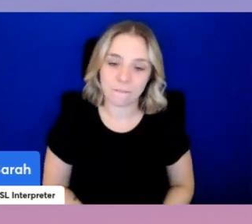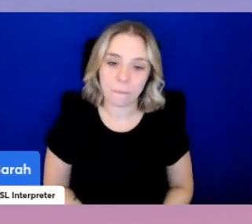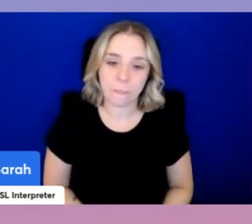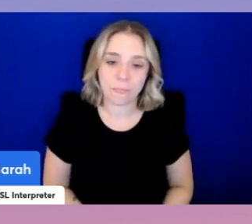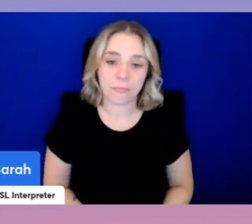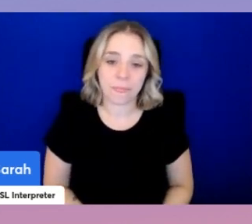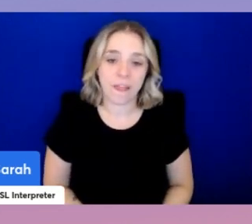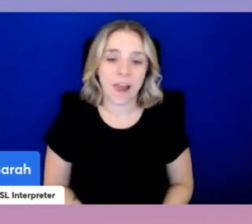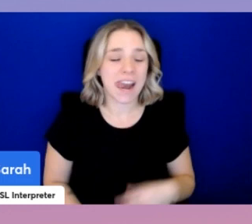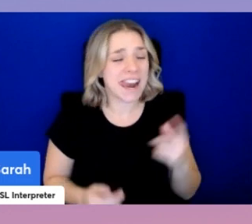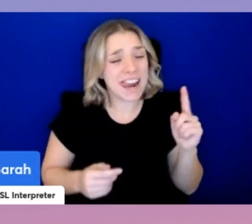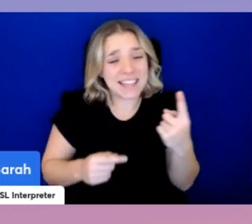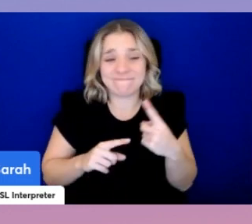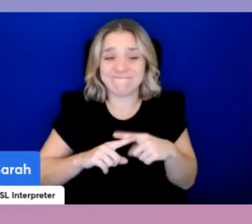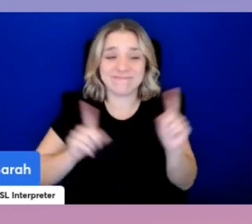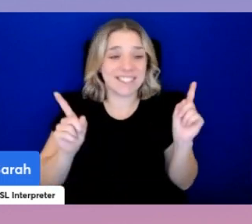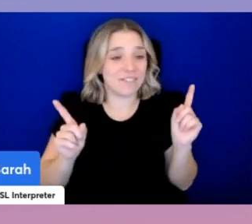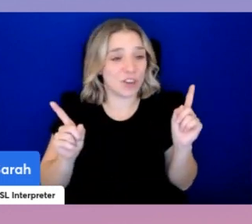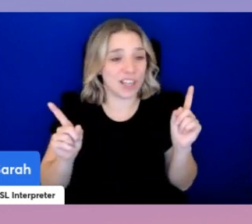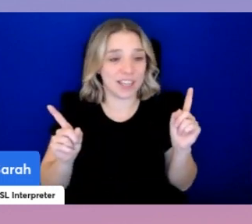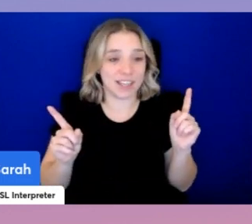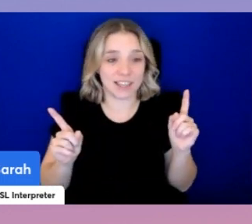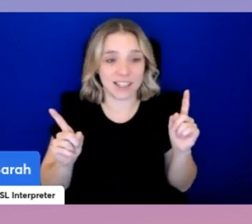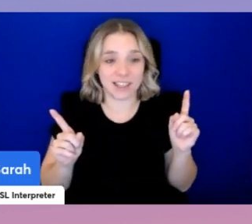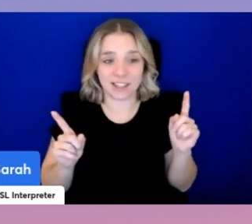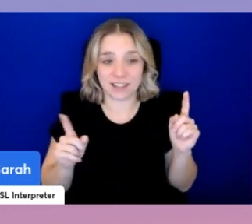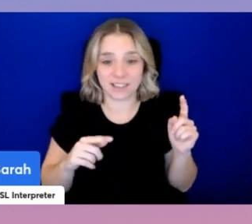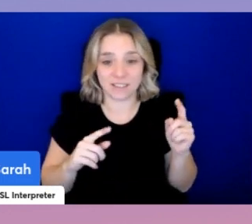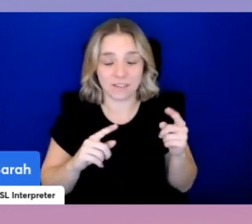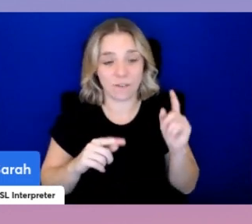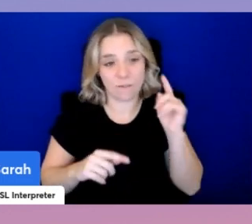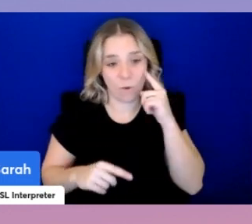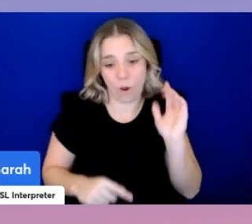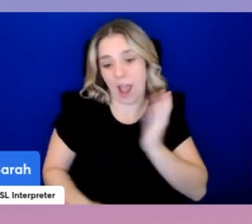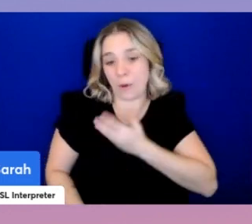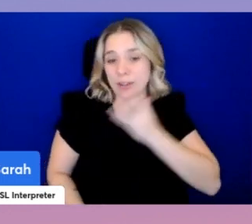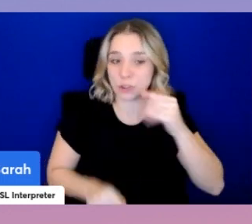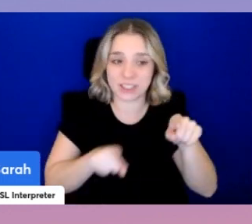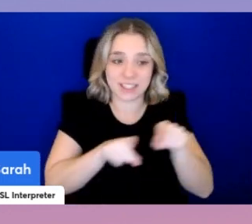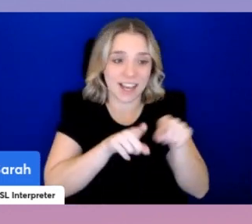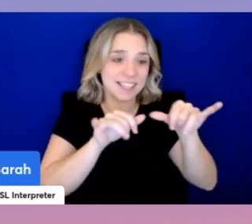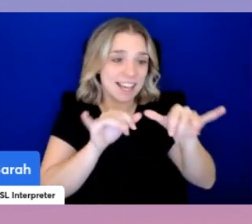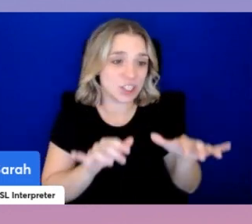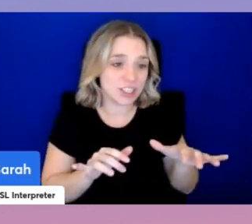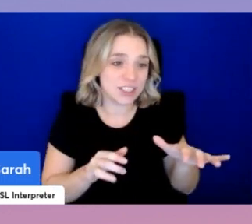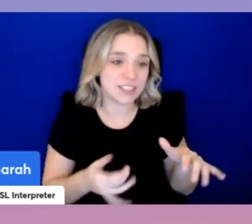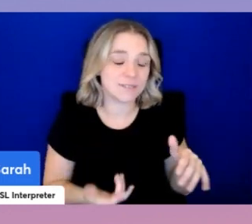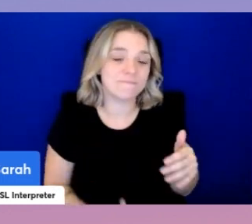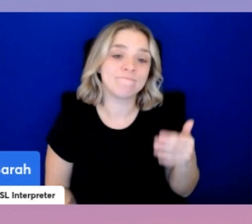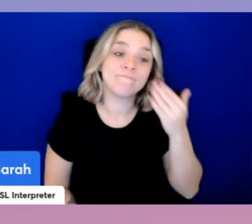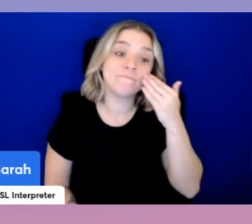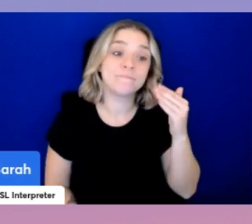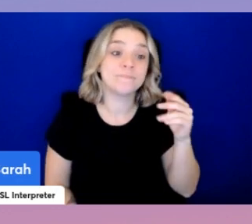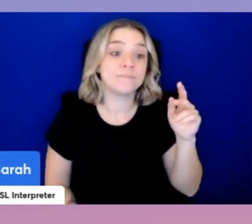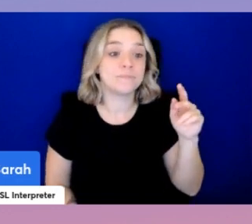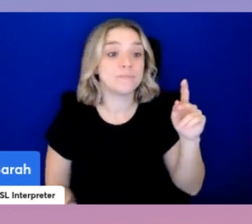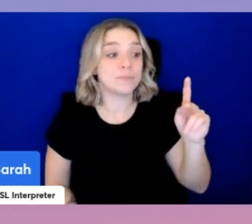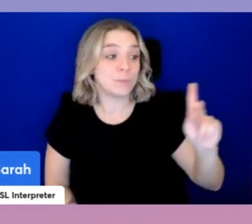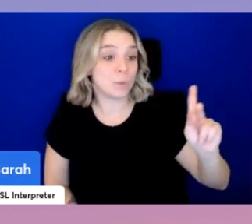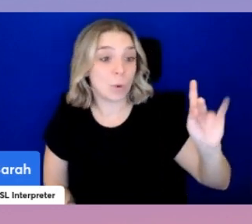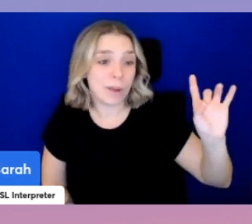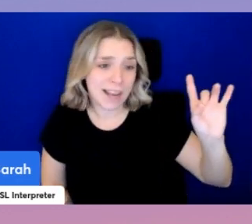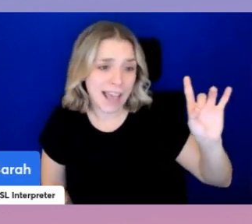simply different for our experienced engineer, because Kubernetes is pretty wide and